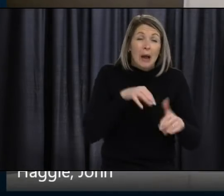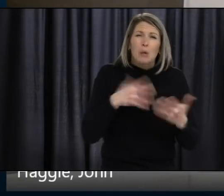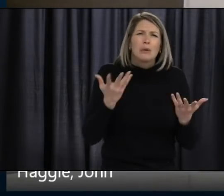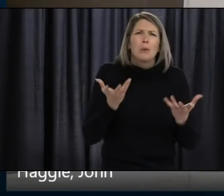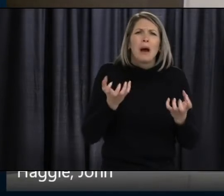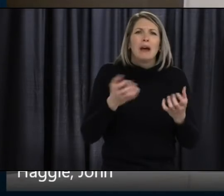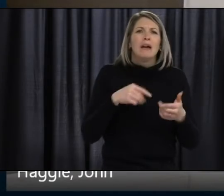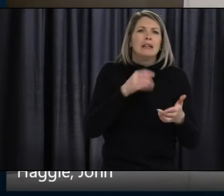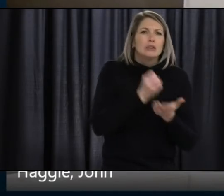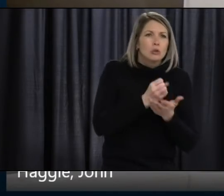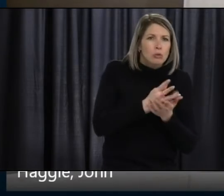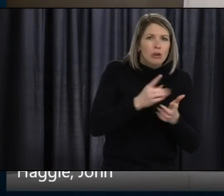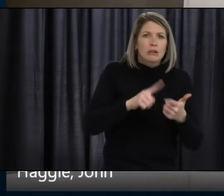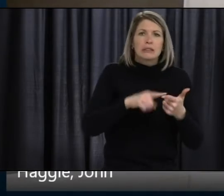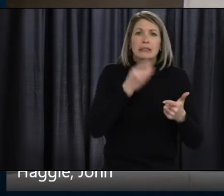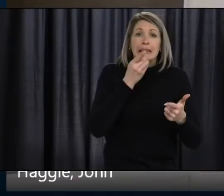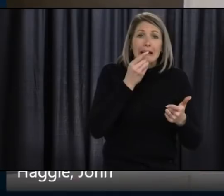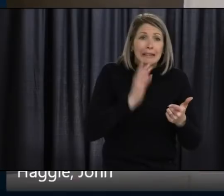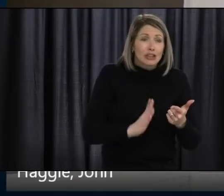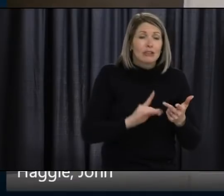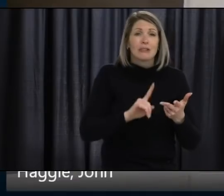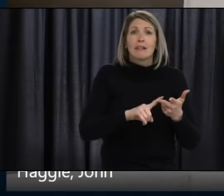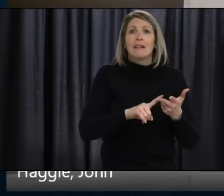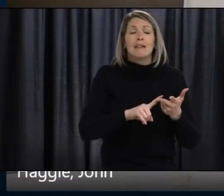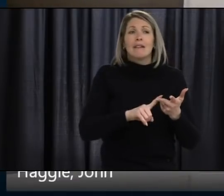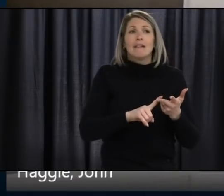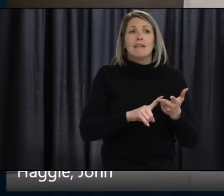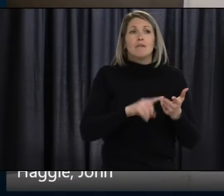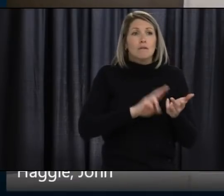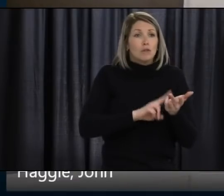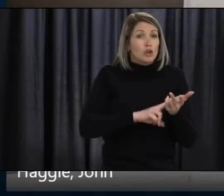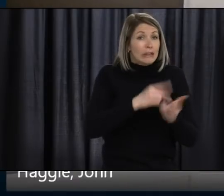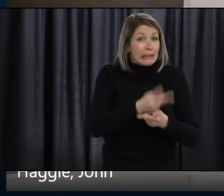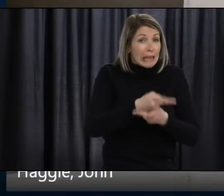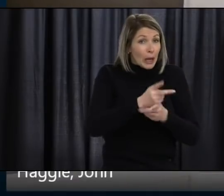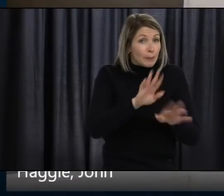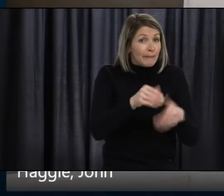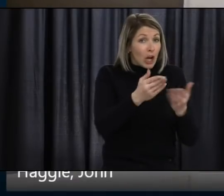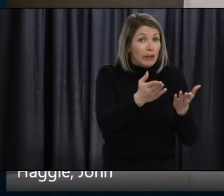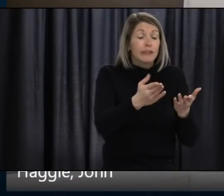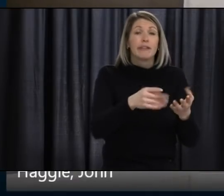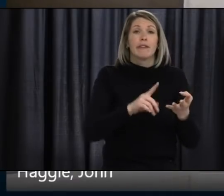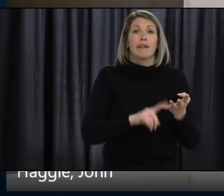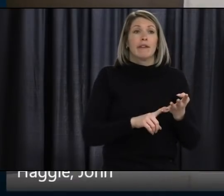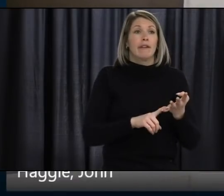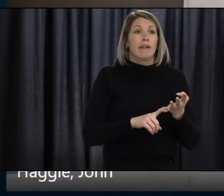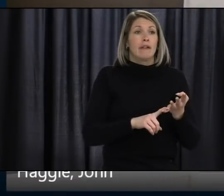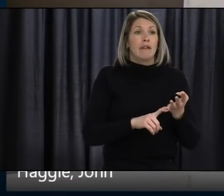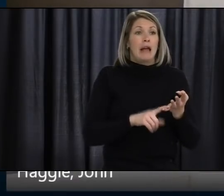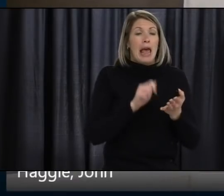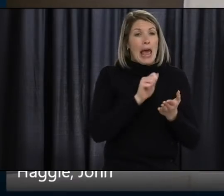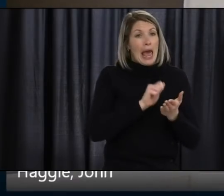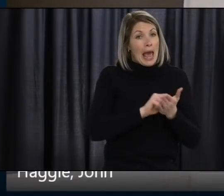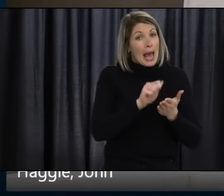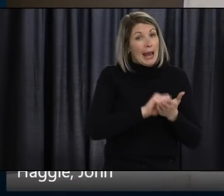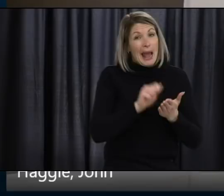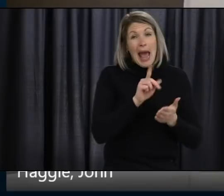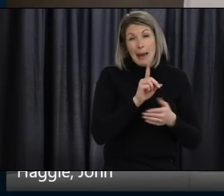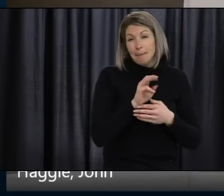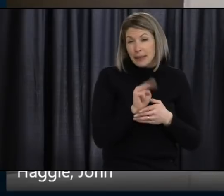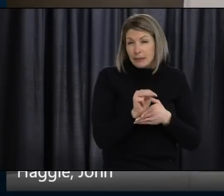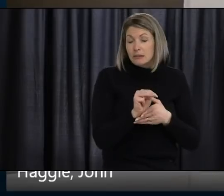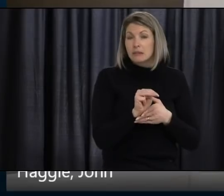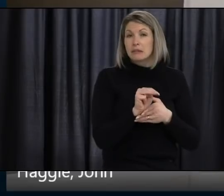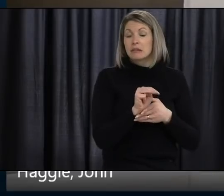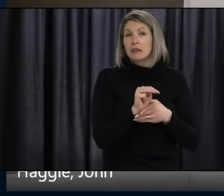are dietitians, community dietitians, there are nursing care providers, there is administrative oversight through the